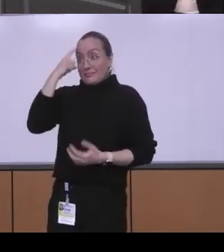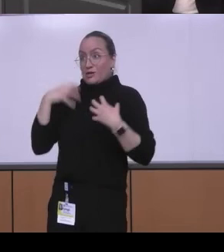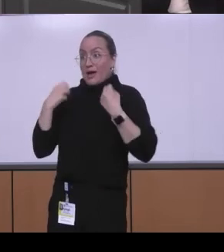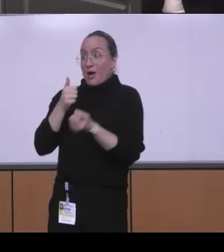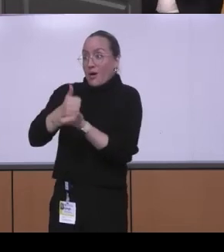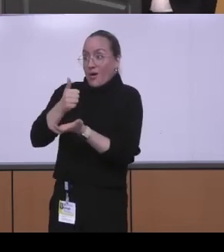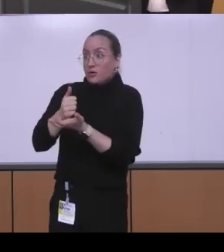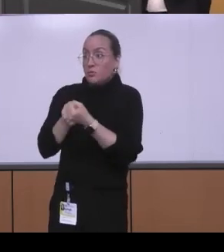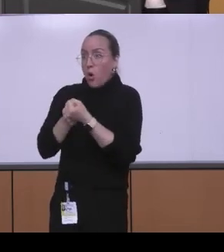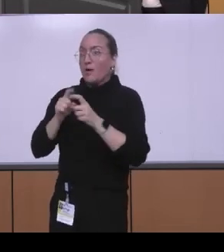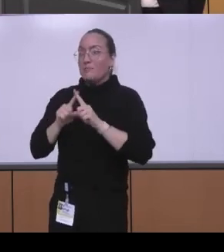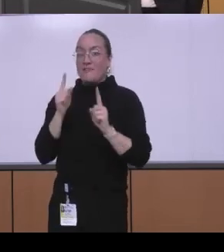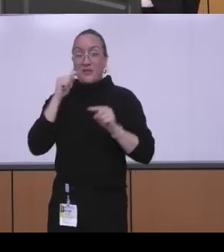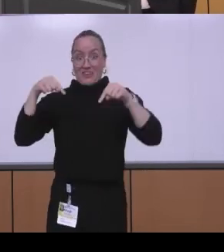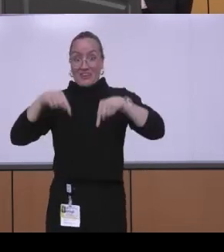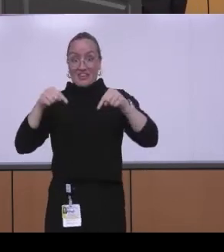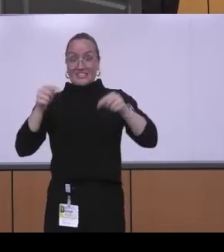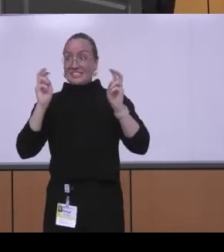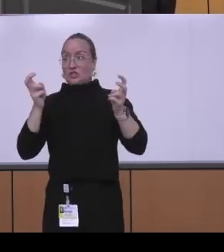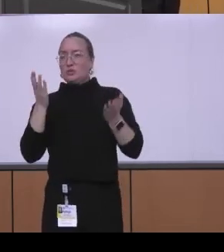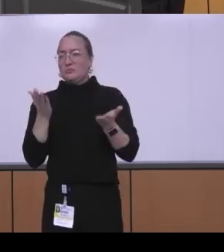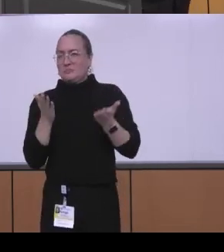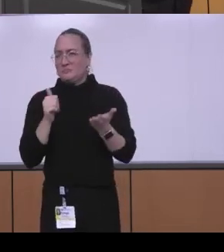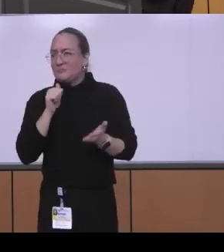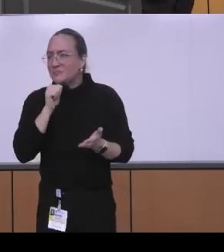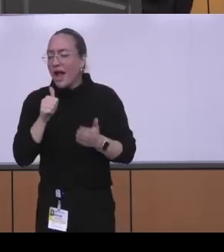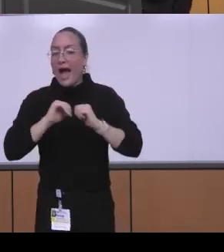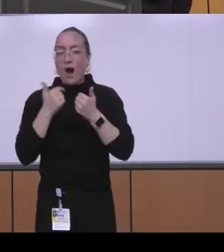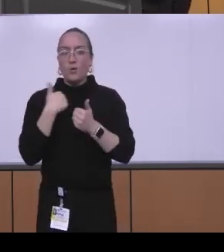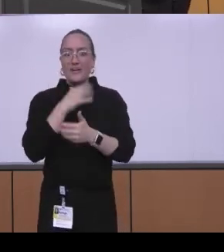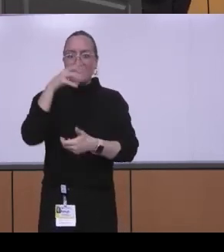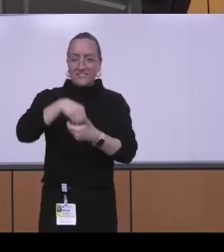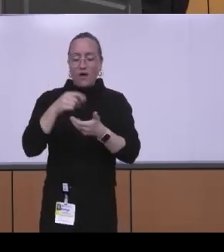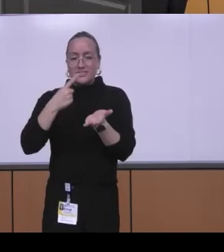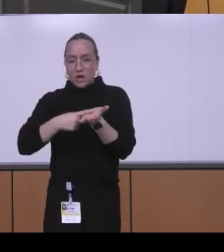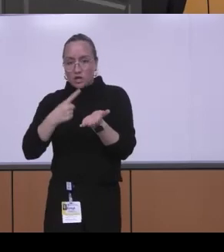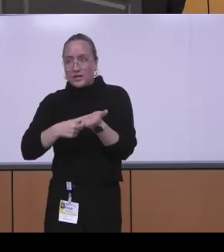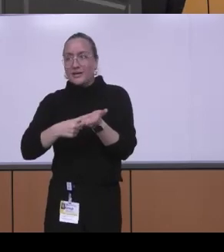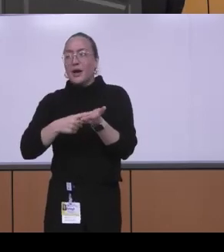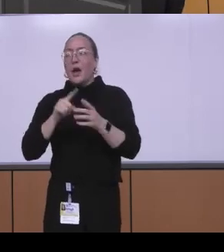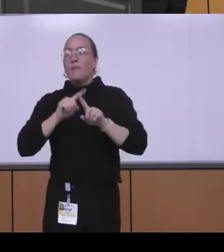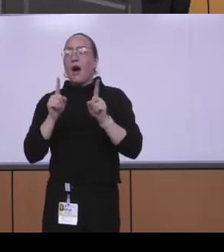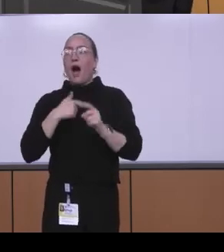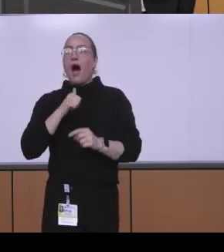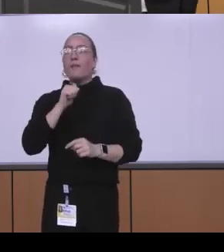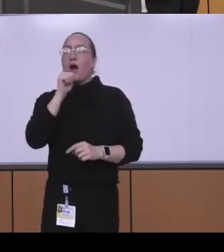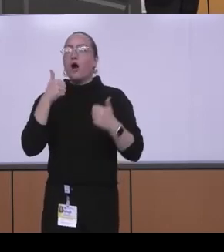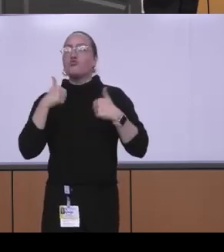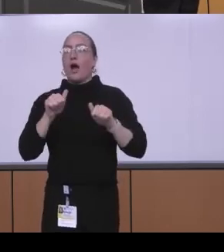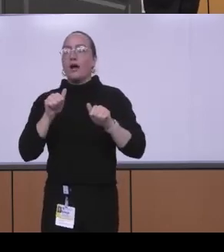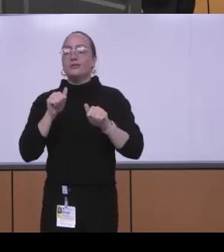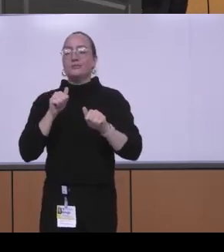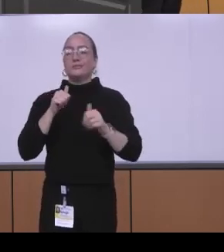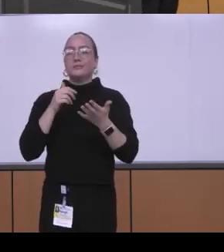for this big societal issue that we're facing. And how do you contribute to this conversation without being another force for medicalizing